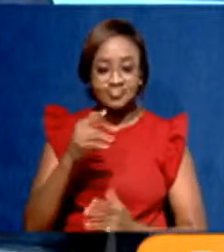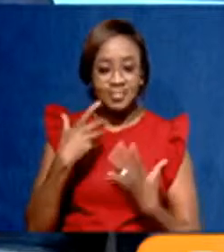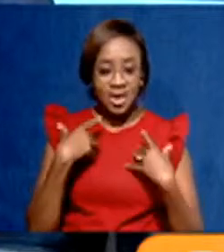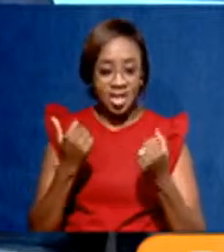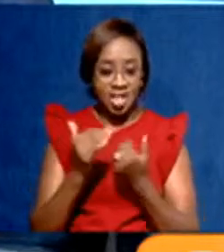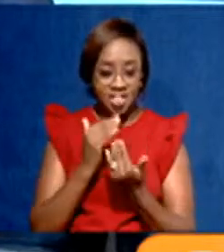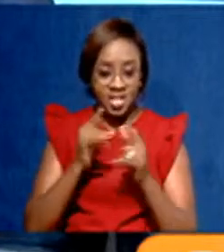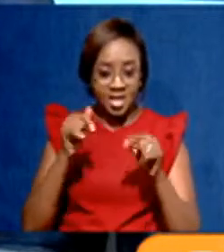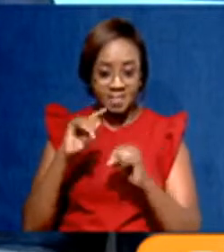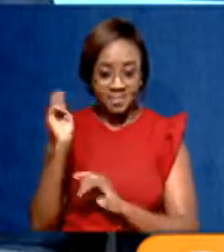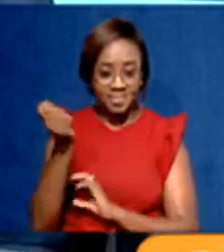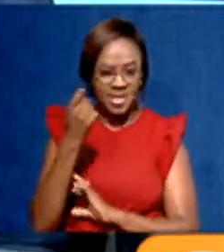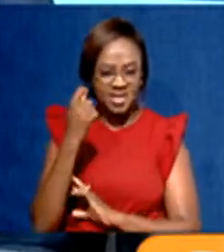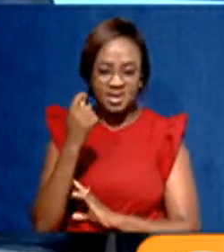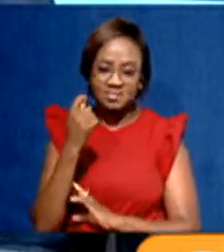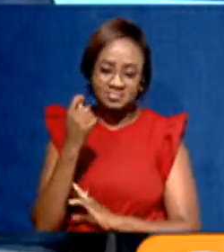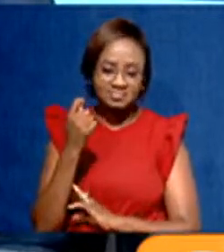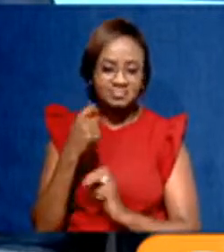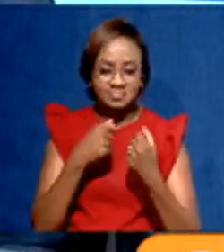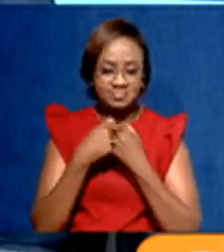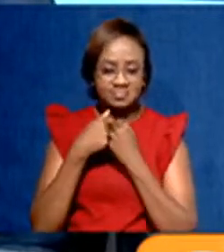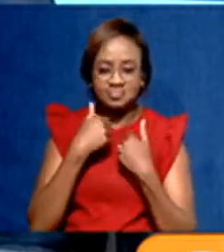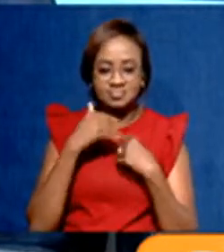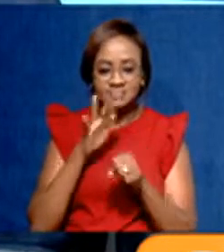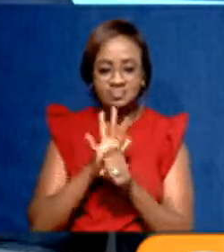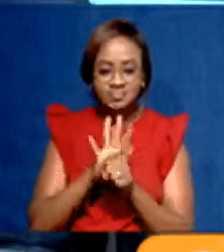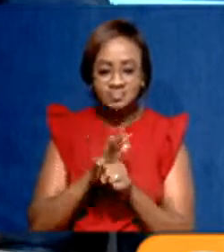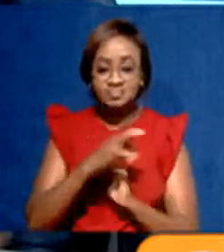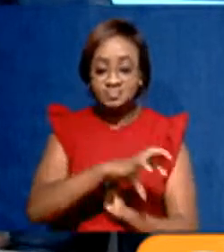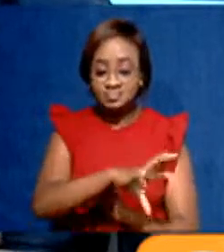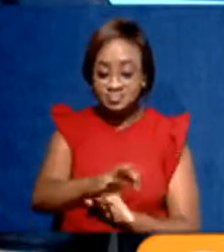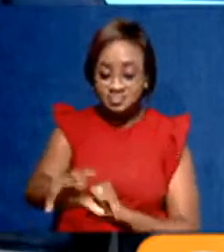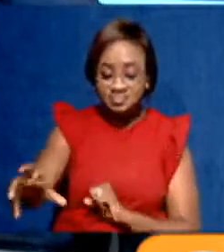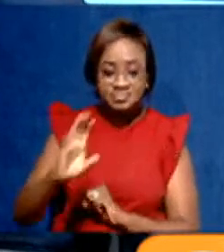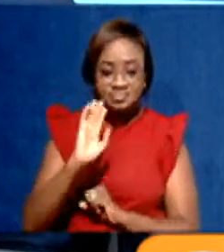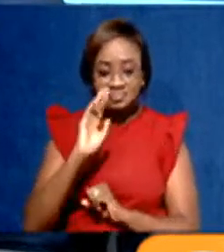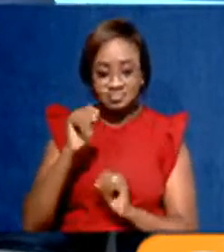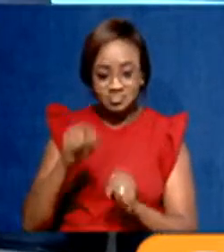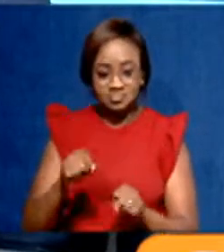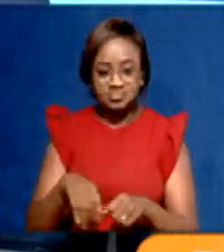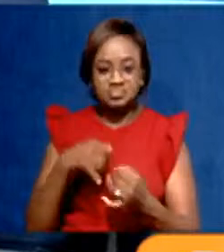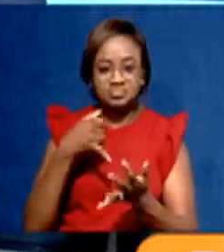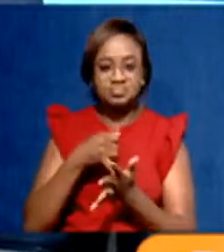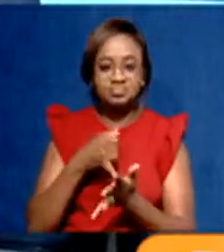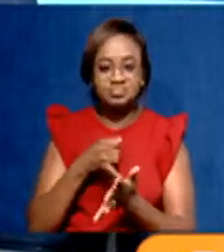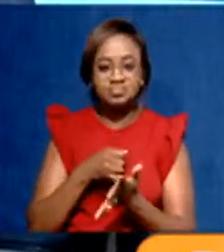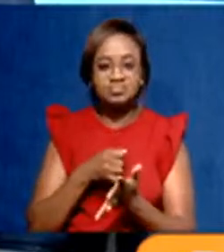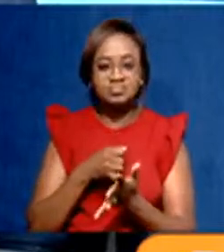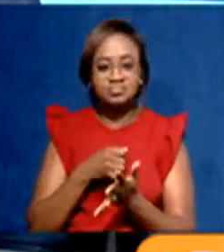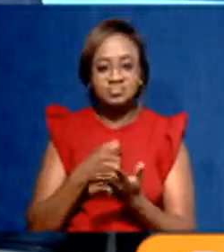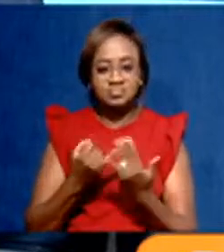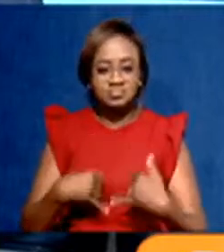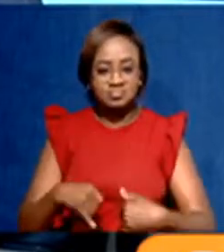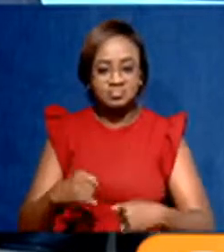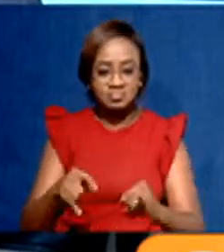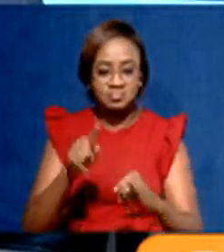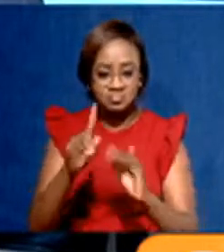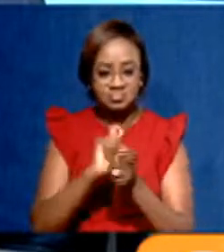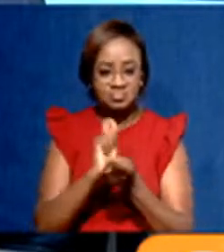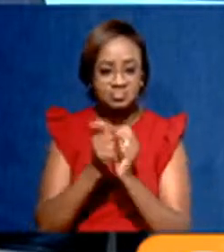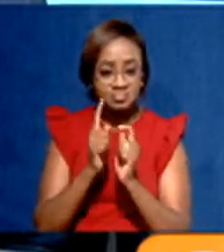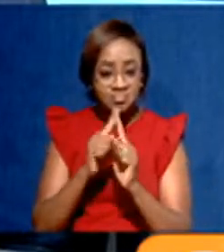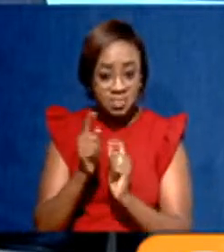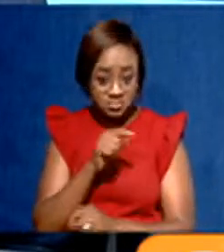Social Health Insurance Fund. Well, counties will be expected to be at the forefront of implementing this change,